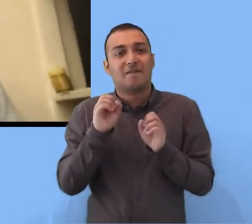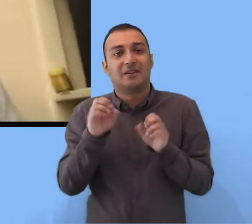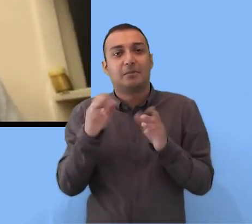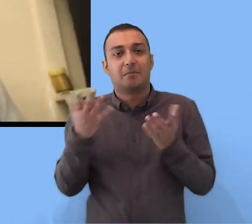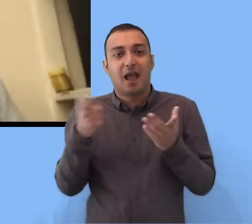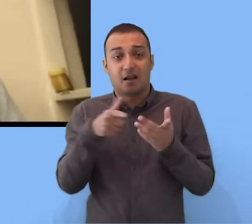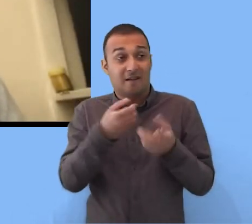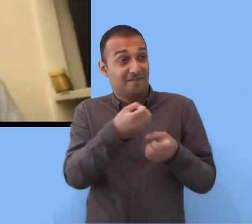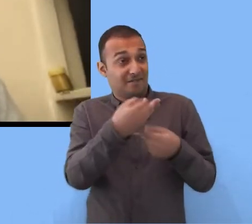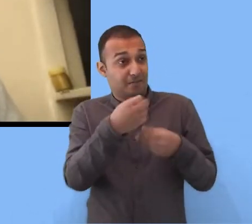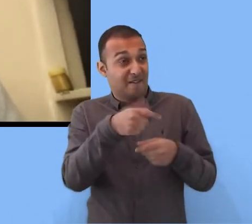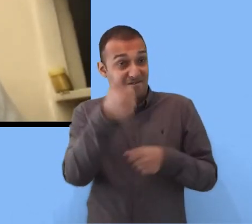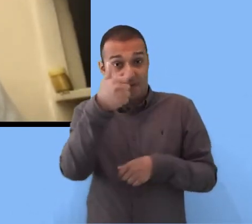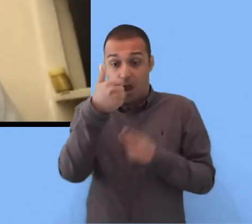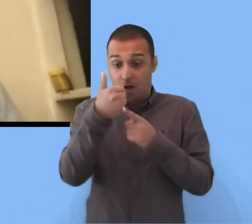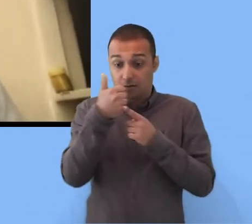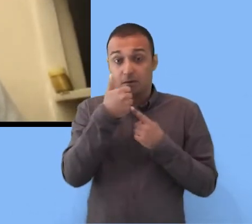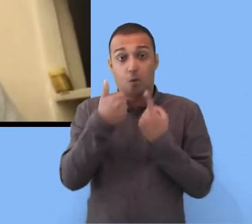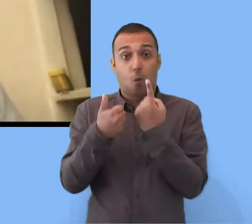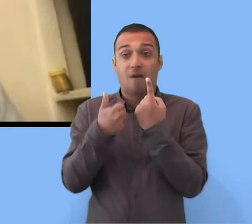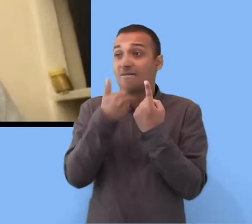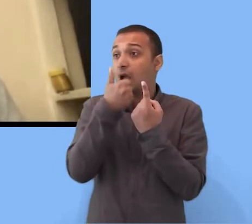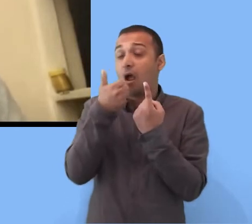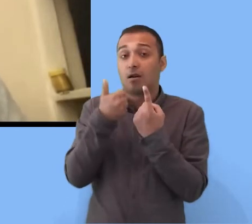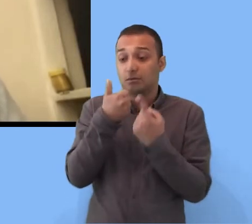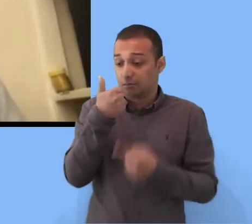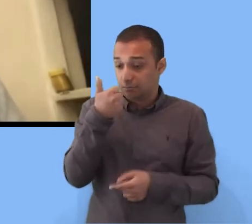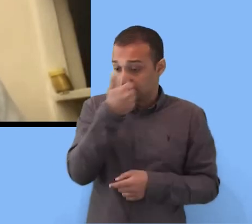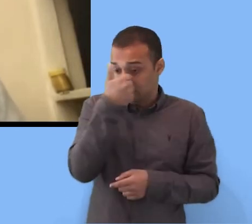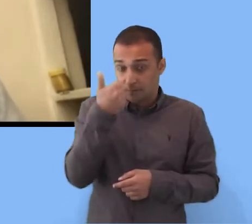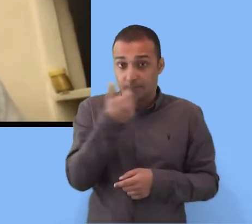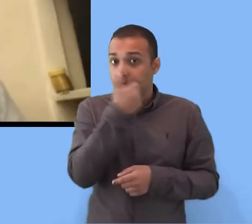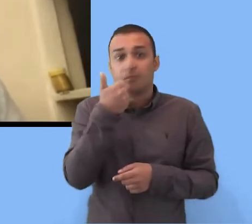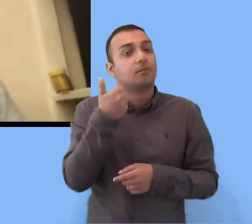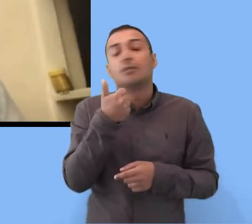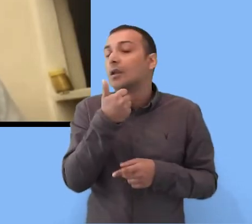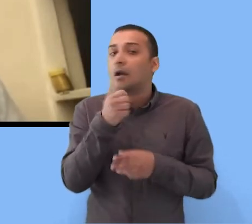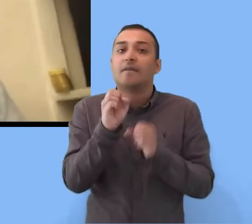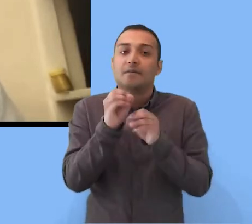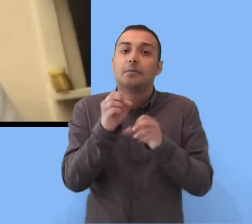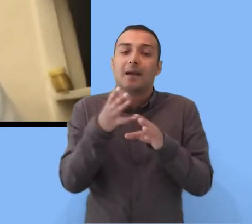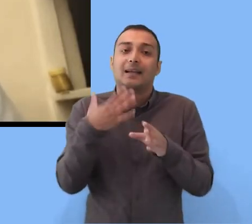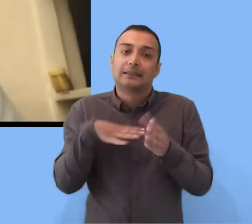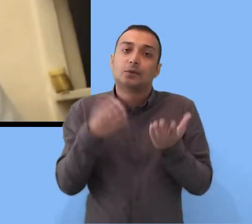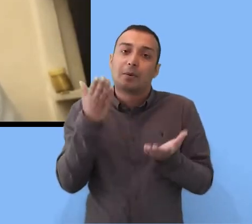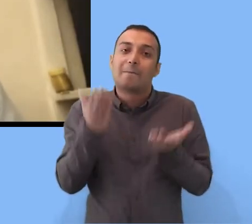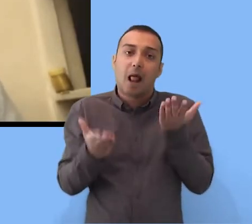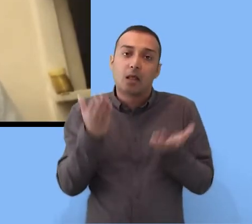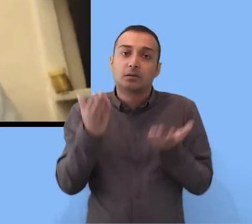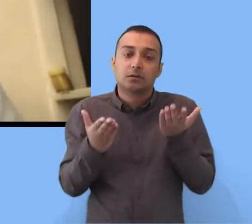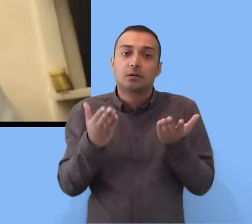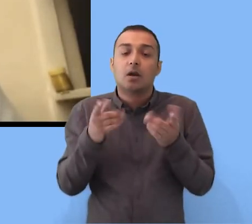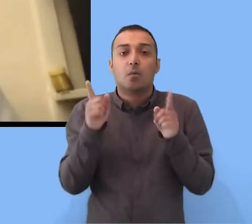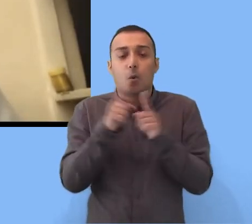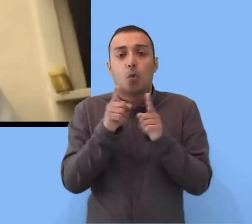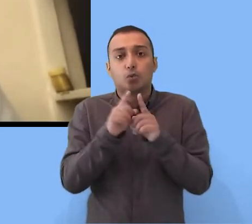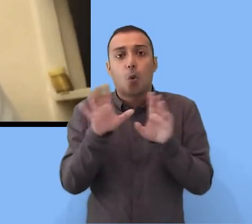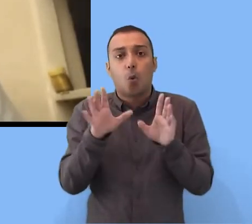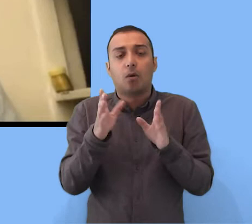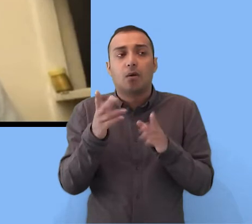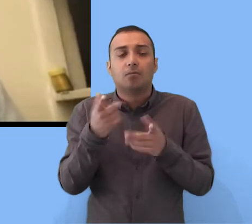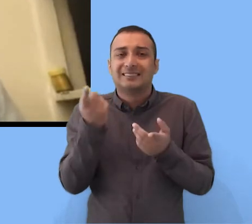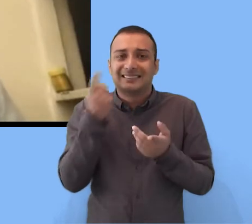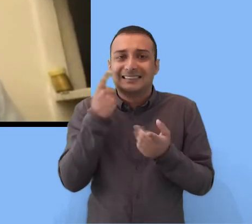that the feedback is balanced. It's important that it's simplistic, but straight to the point and accessible, you know,